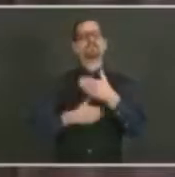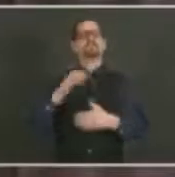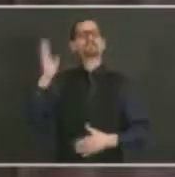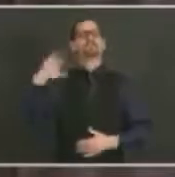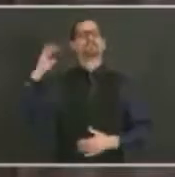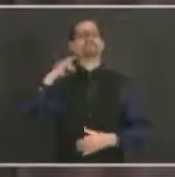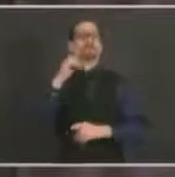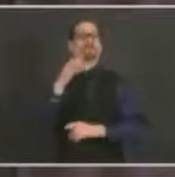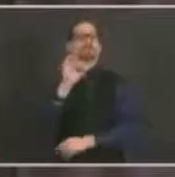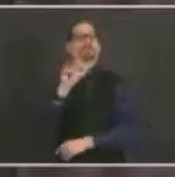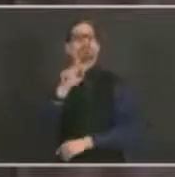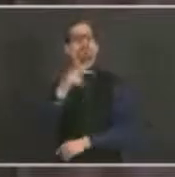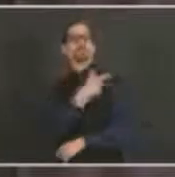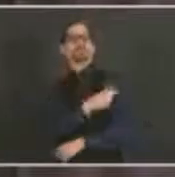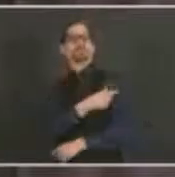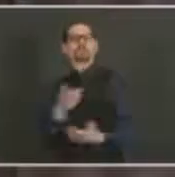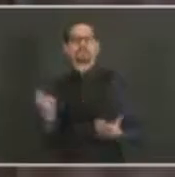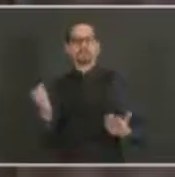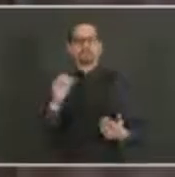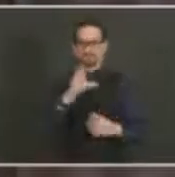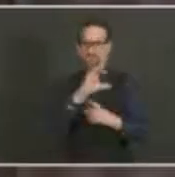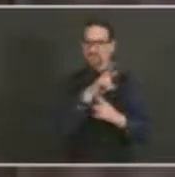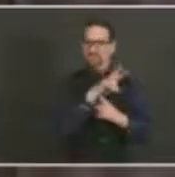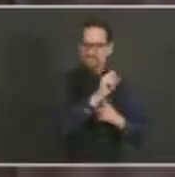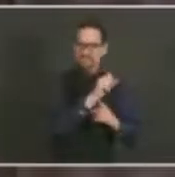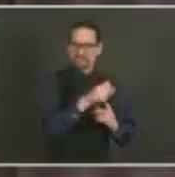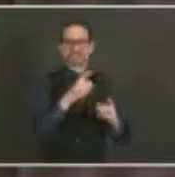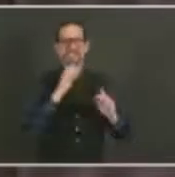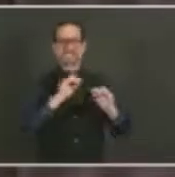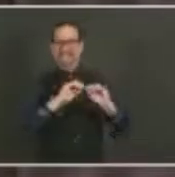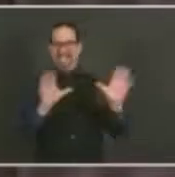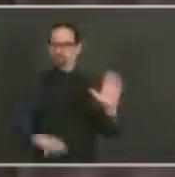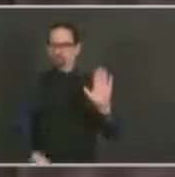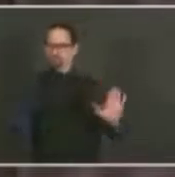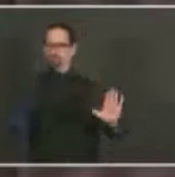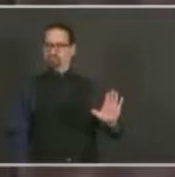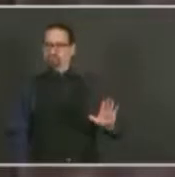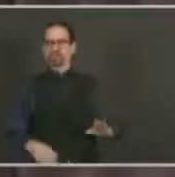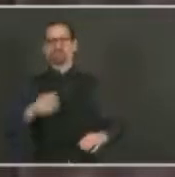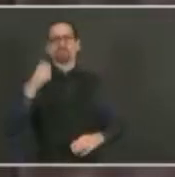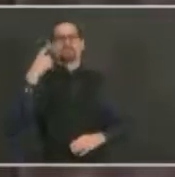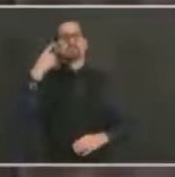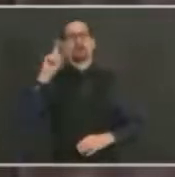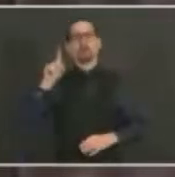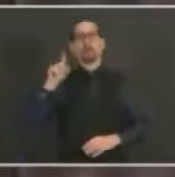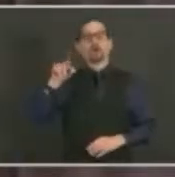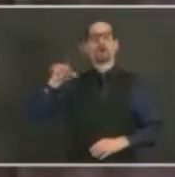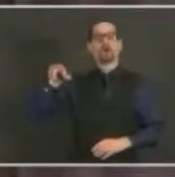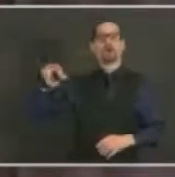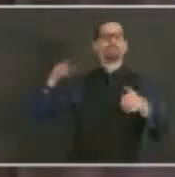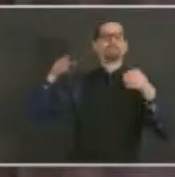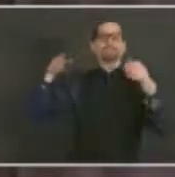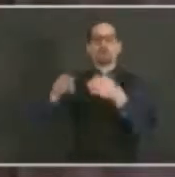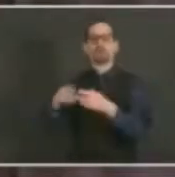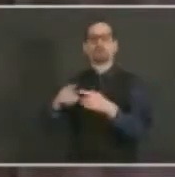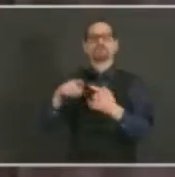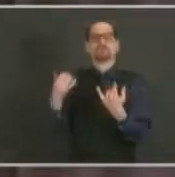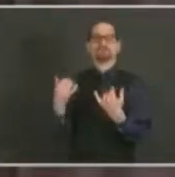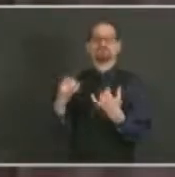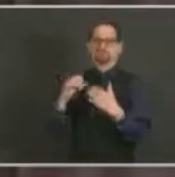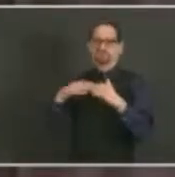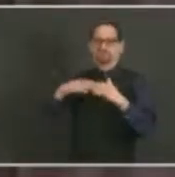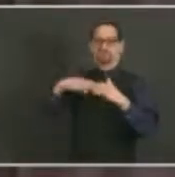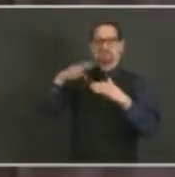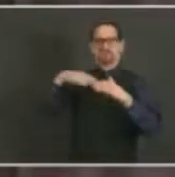retail pharmacy piece is distinct. For our focus right now on the 75-year-olds and